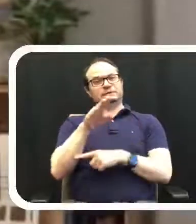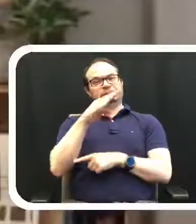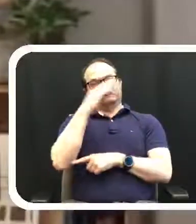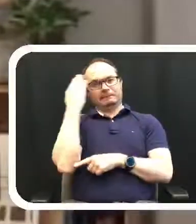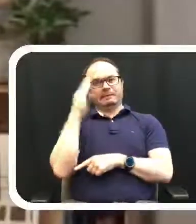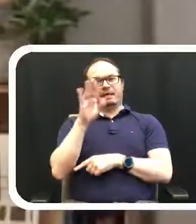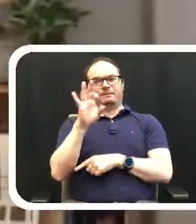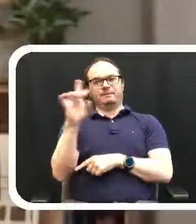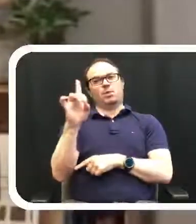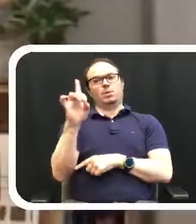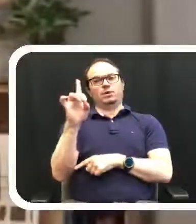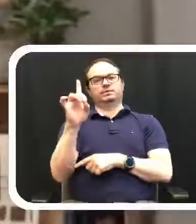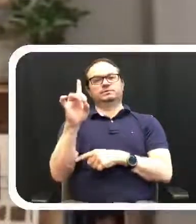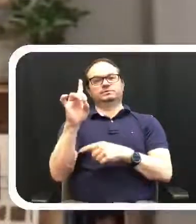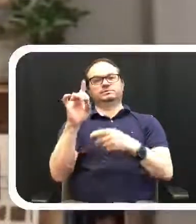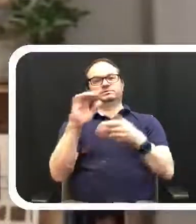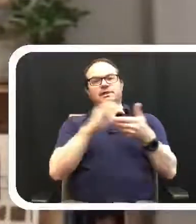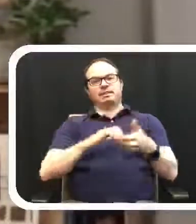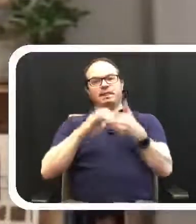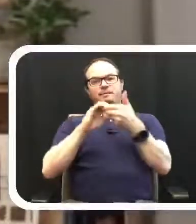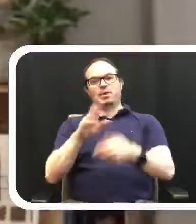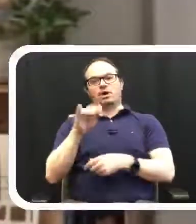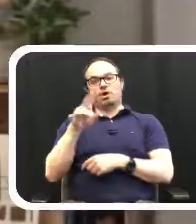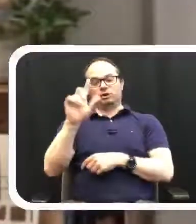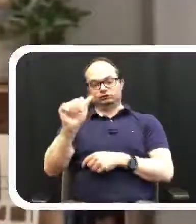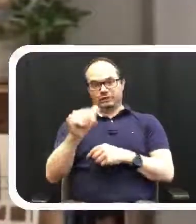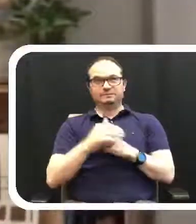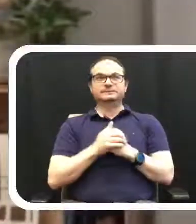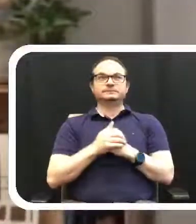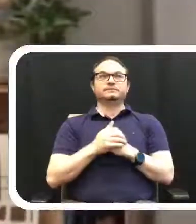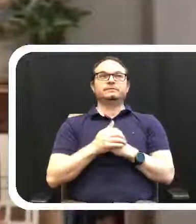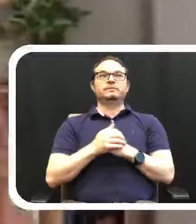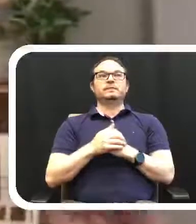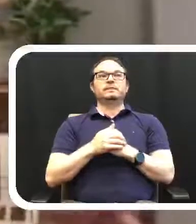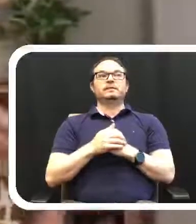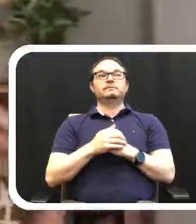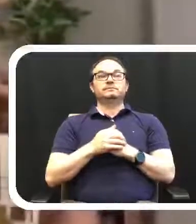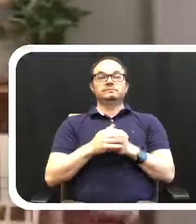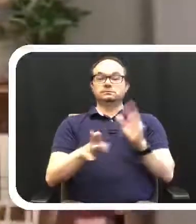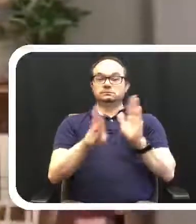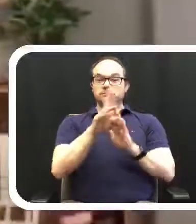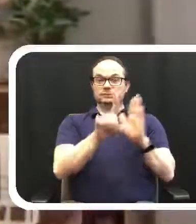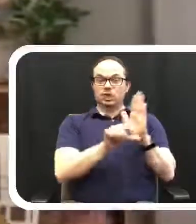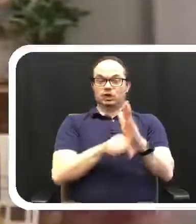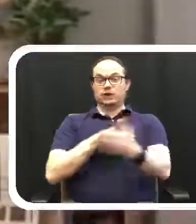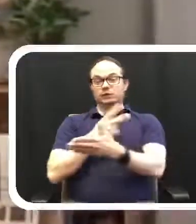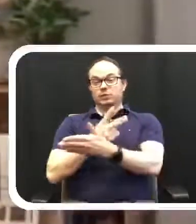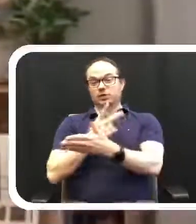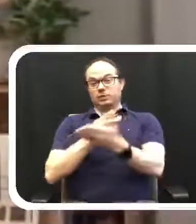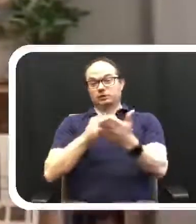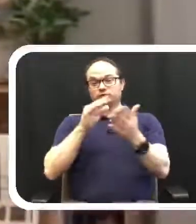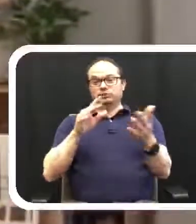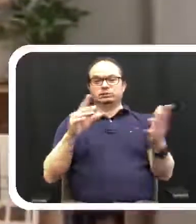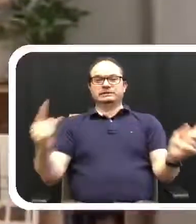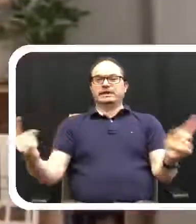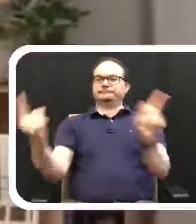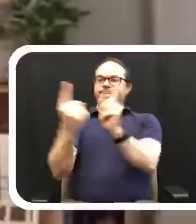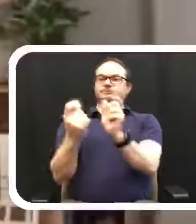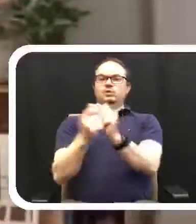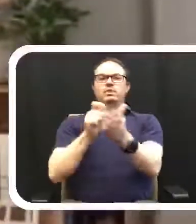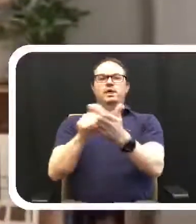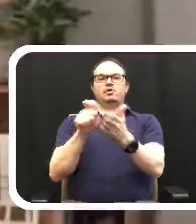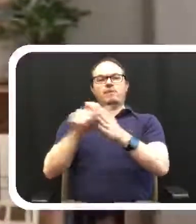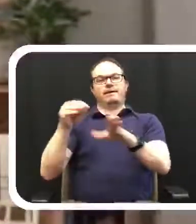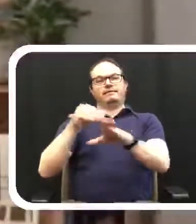And so we really had no disruption. And undergraduate or graduate students can meet with our writing